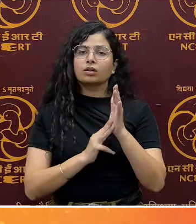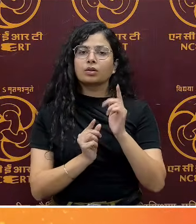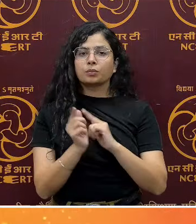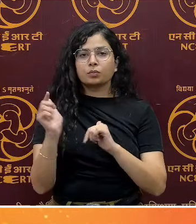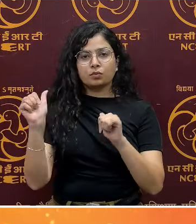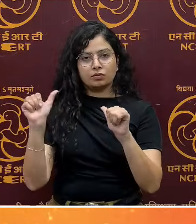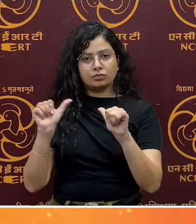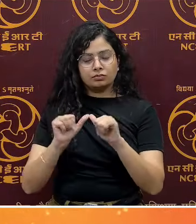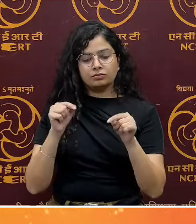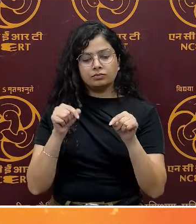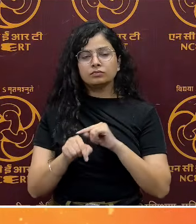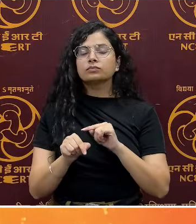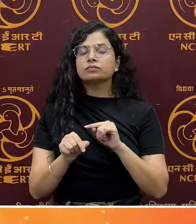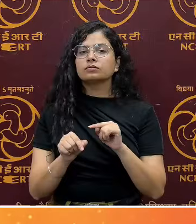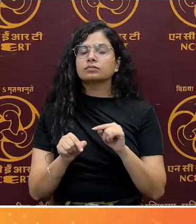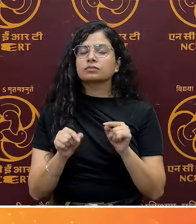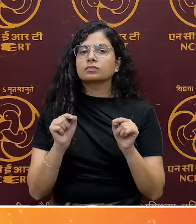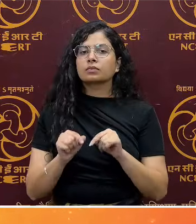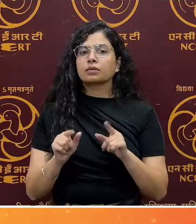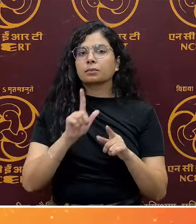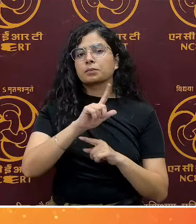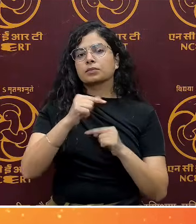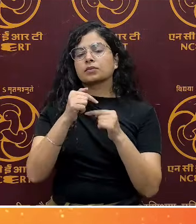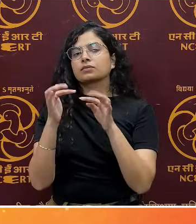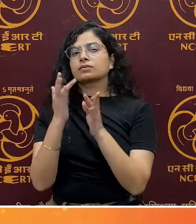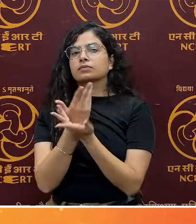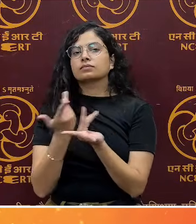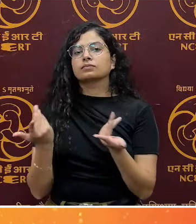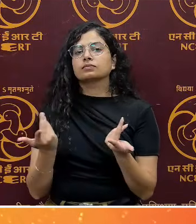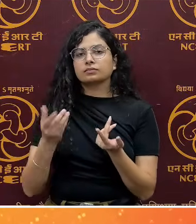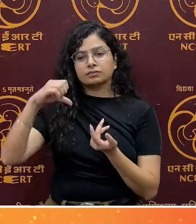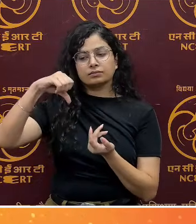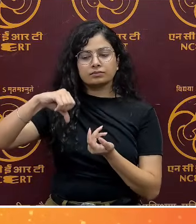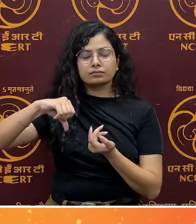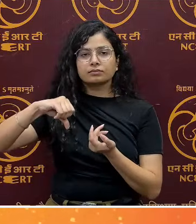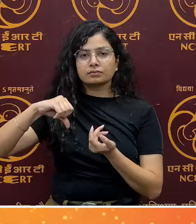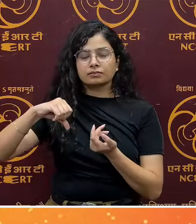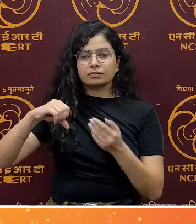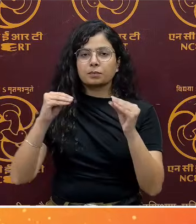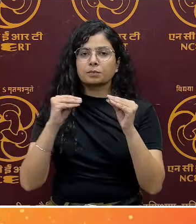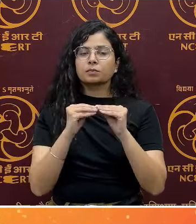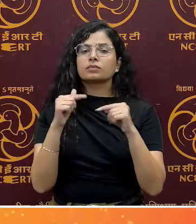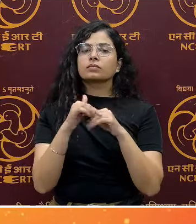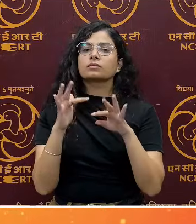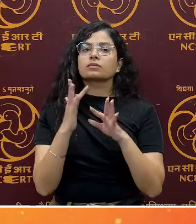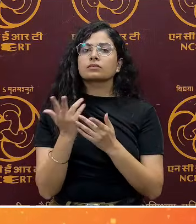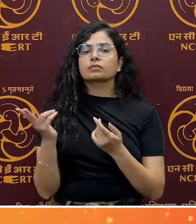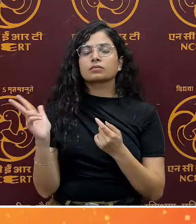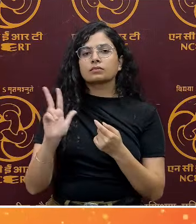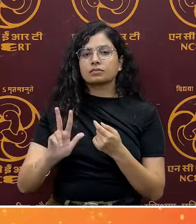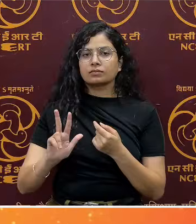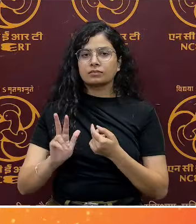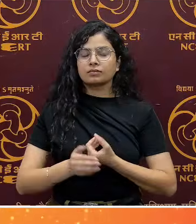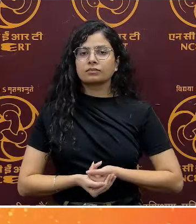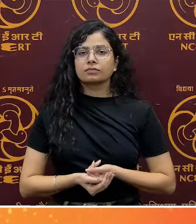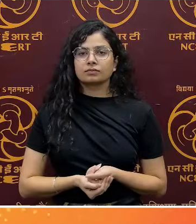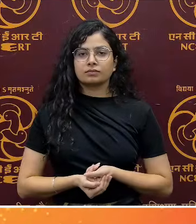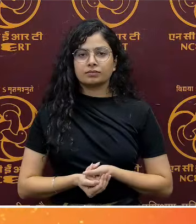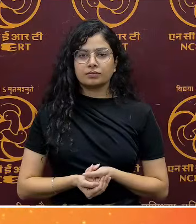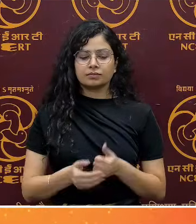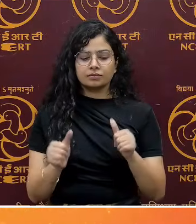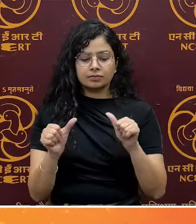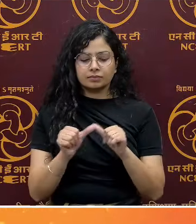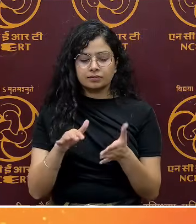here, and what is the length? Length is 9, breadth is 8, and the area